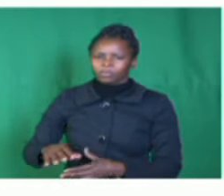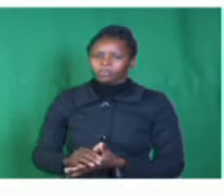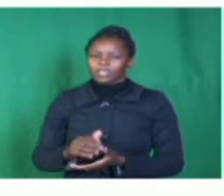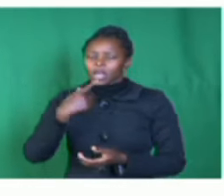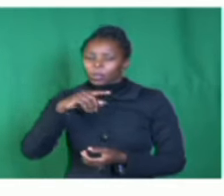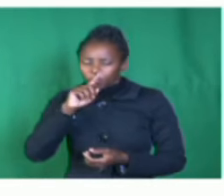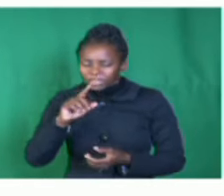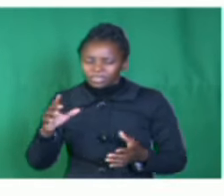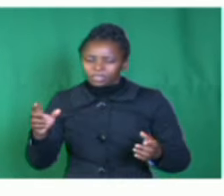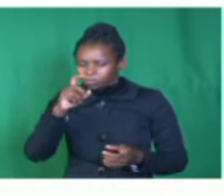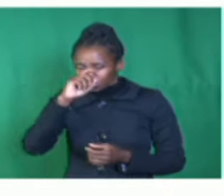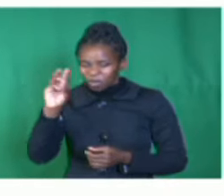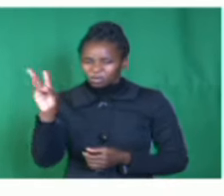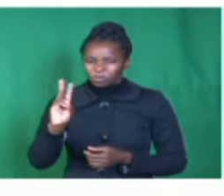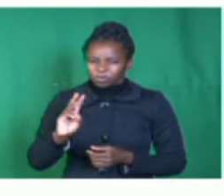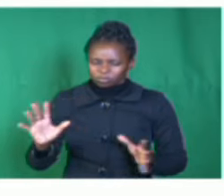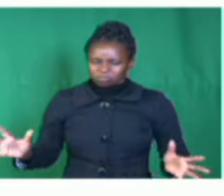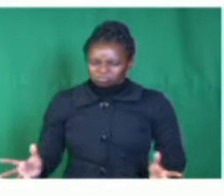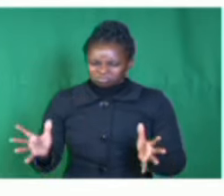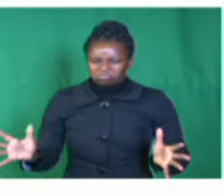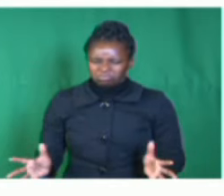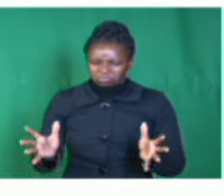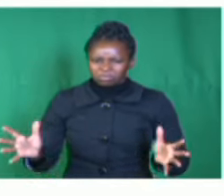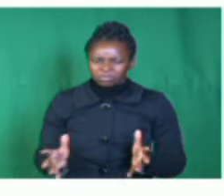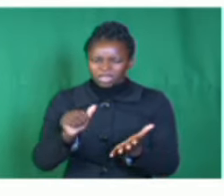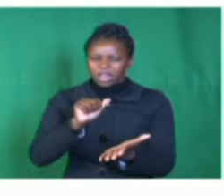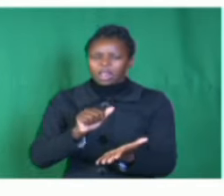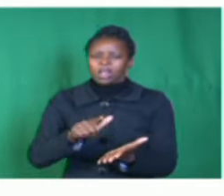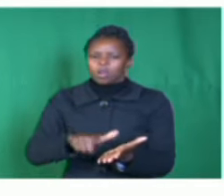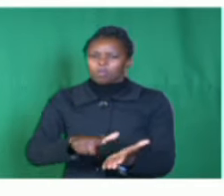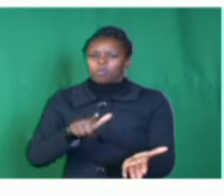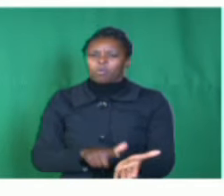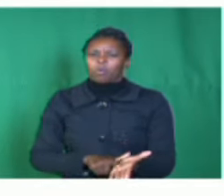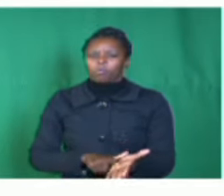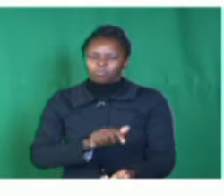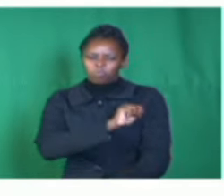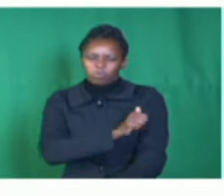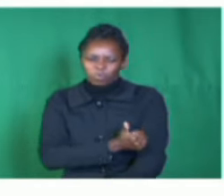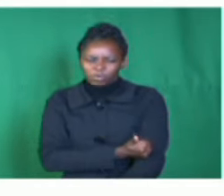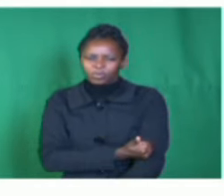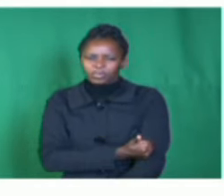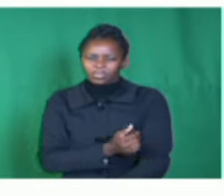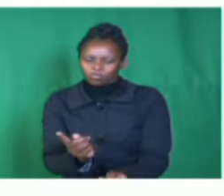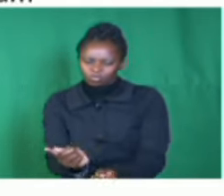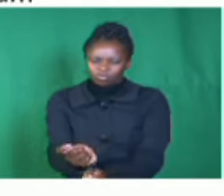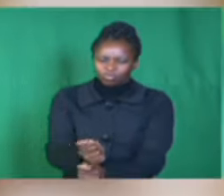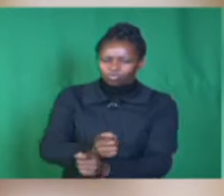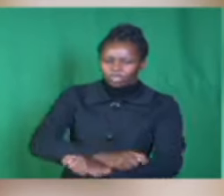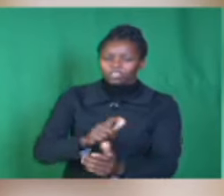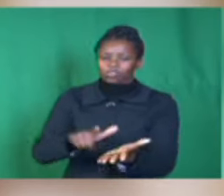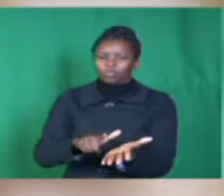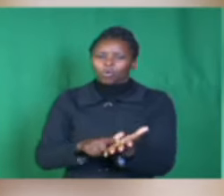encouraged the Africans to use their laws and authorities by substituting those of